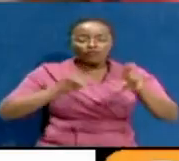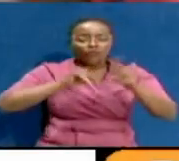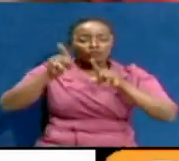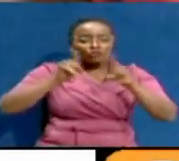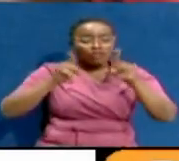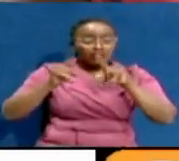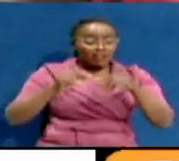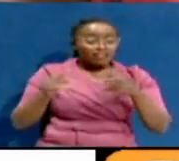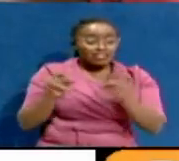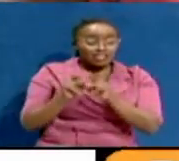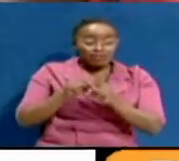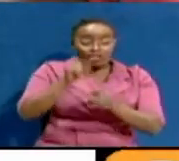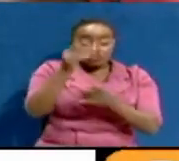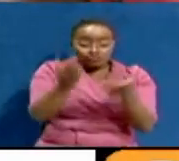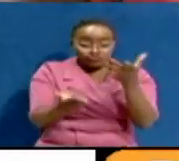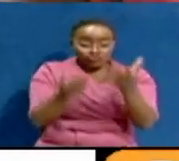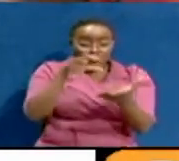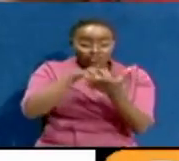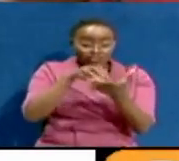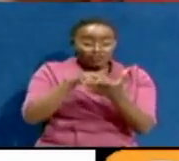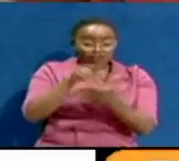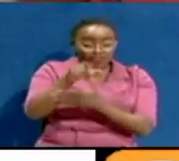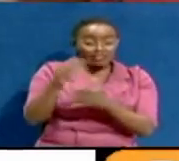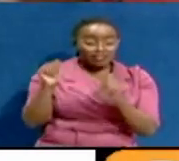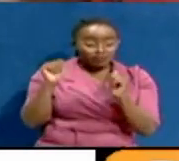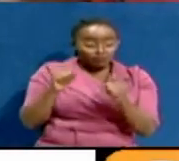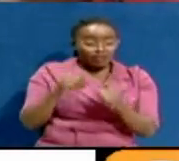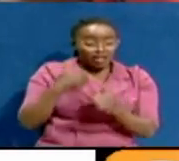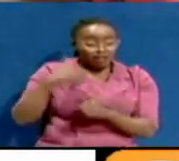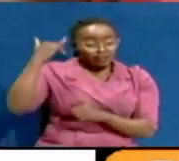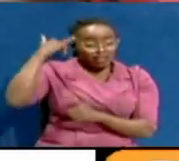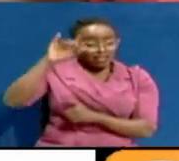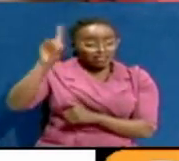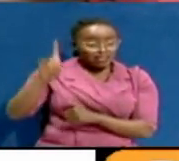traveling. As you assess the situation, has that come to mind?